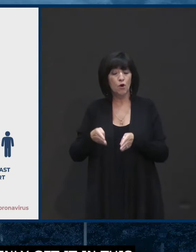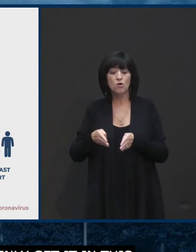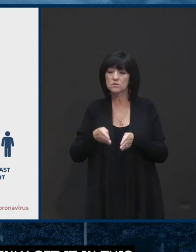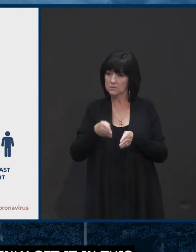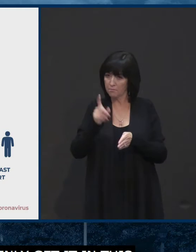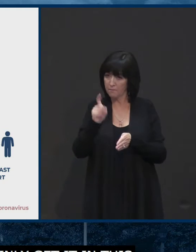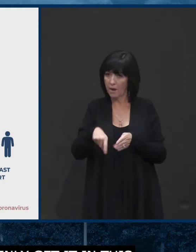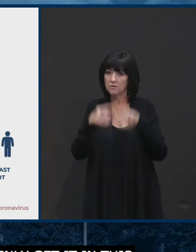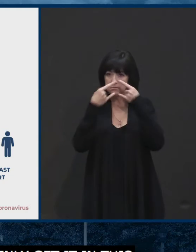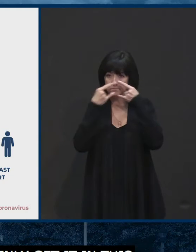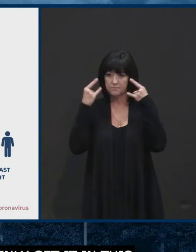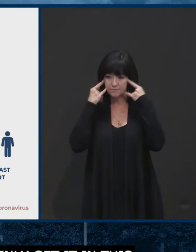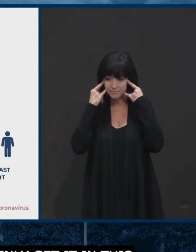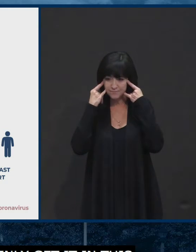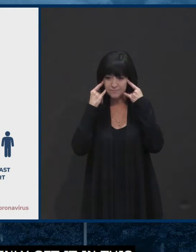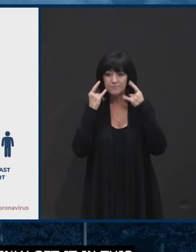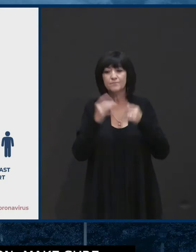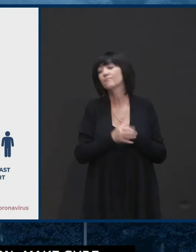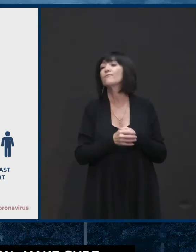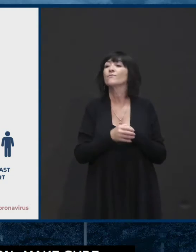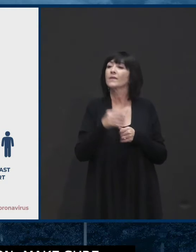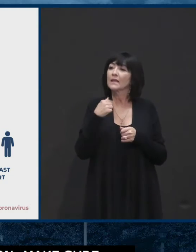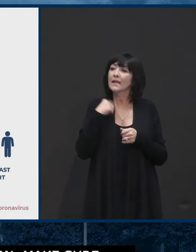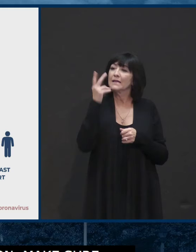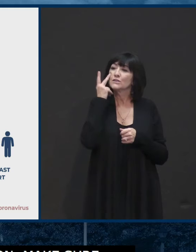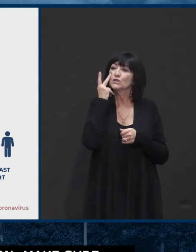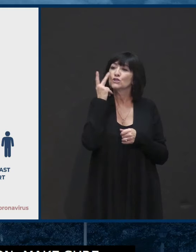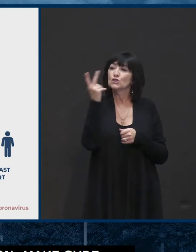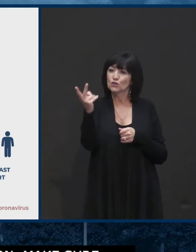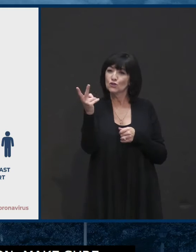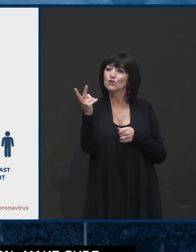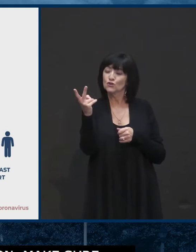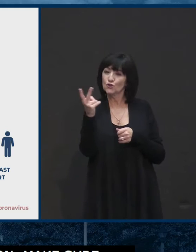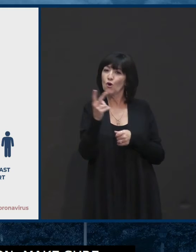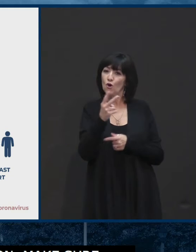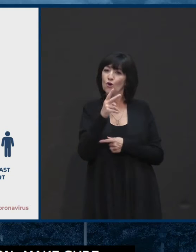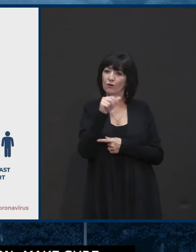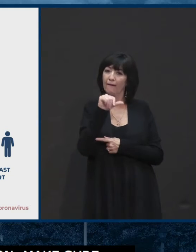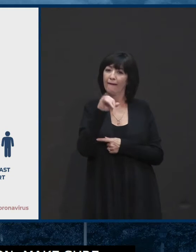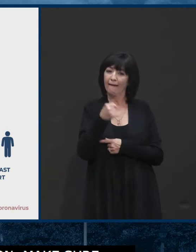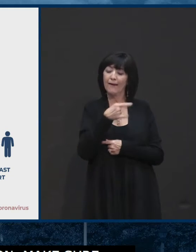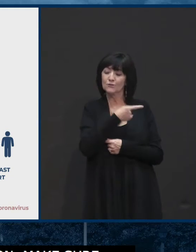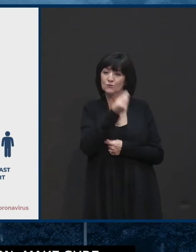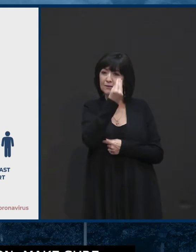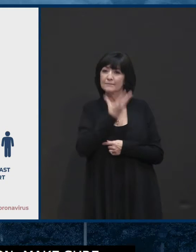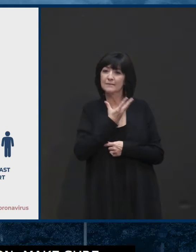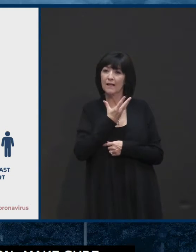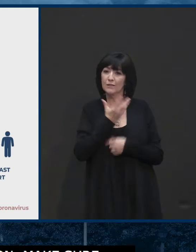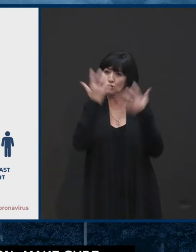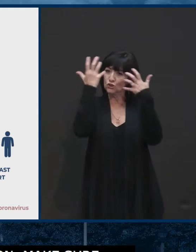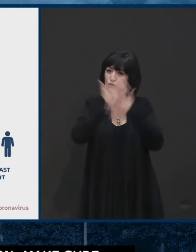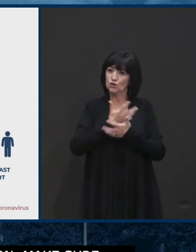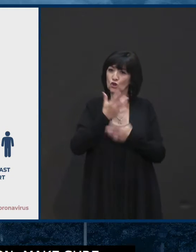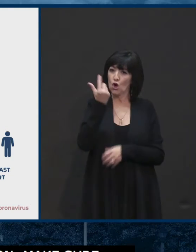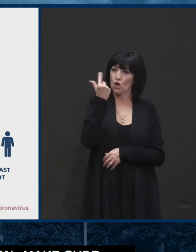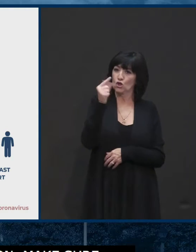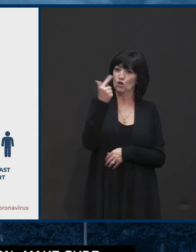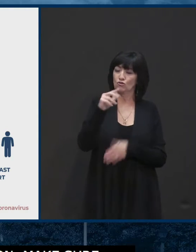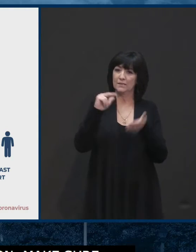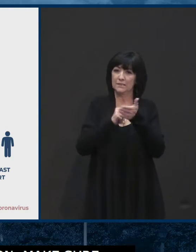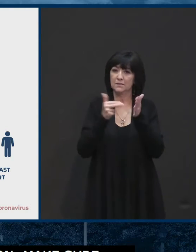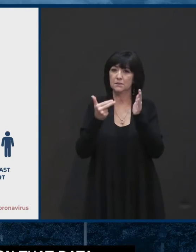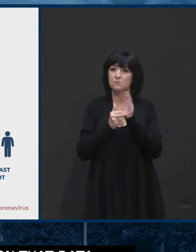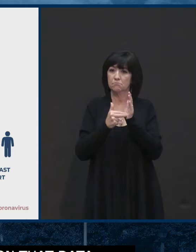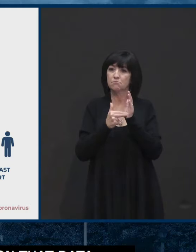expanded dashboard, AJ, dark green for testing. I think that puts us in the top criteria, so good work.